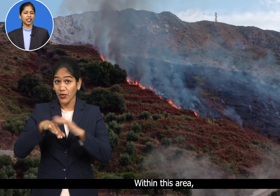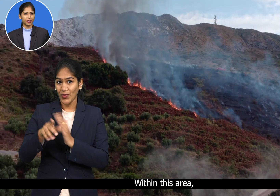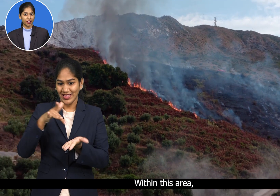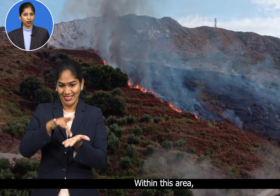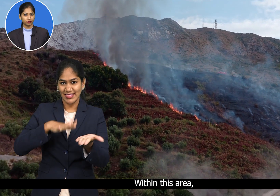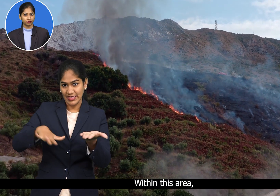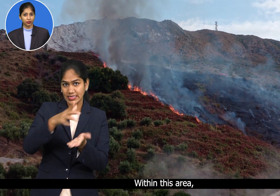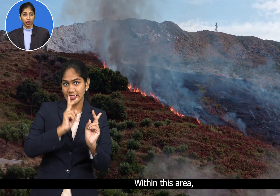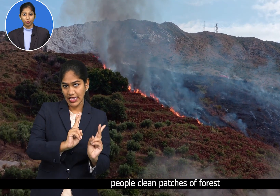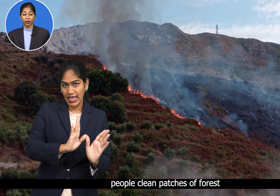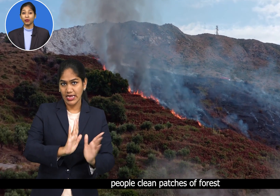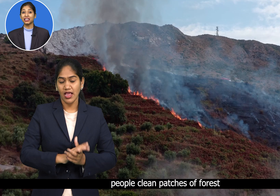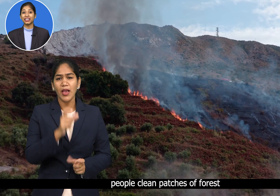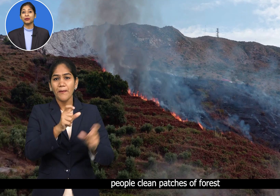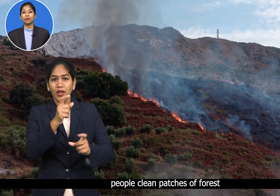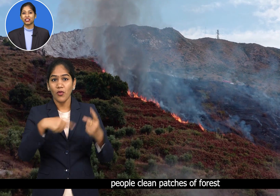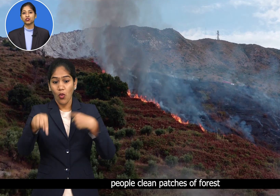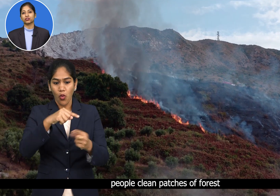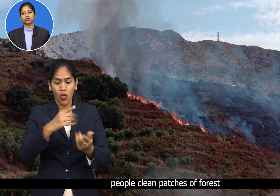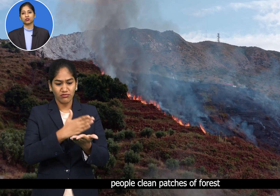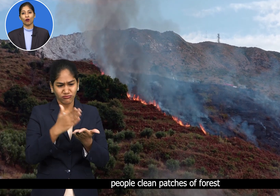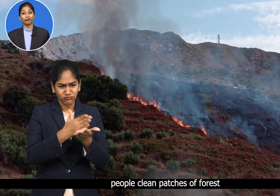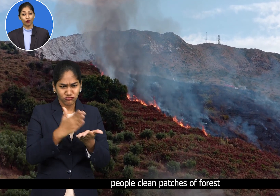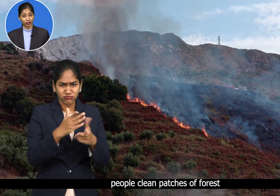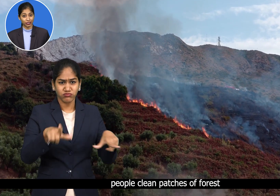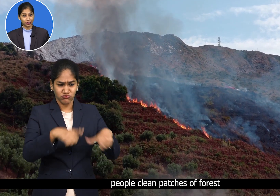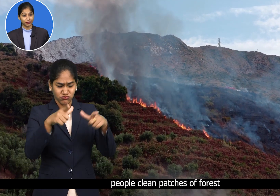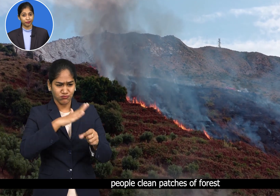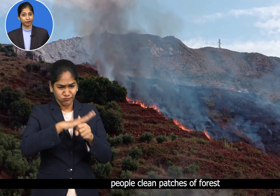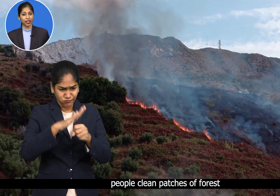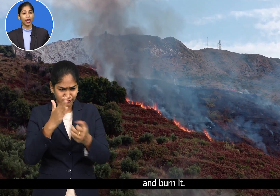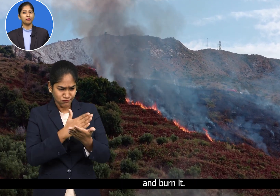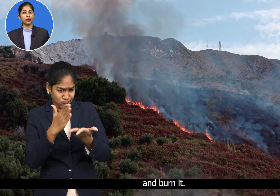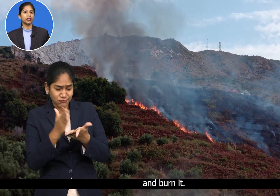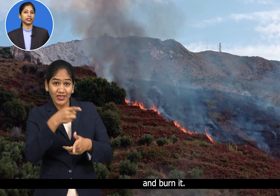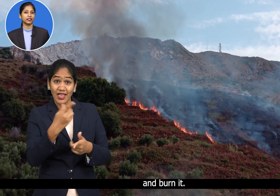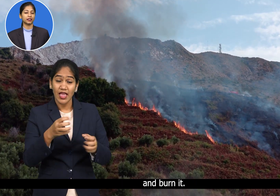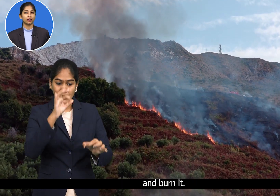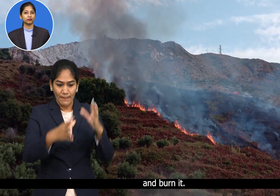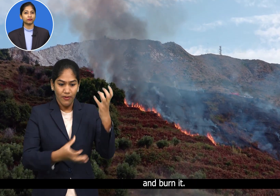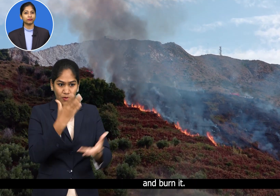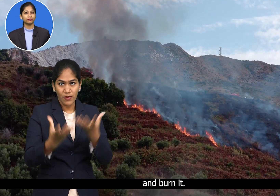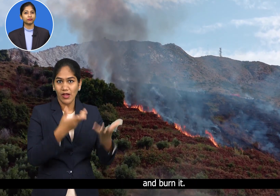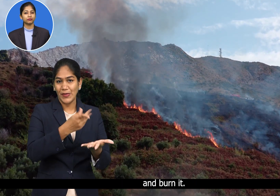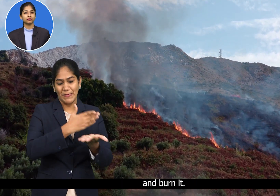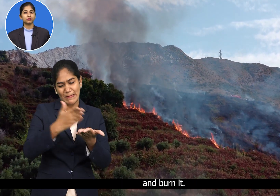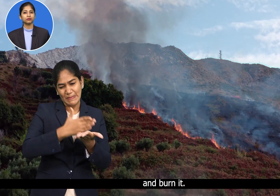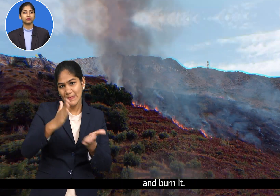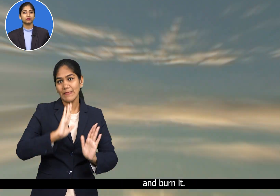Within this area, people clean patches of forest and burn it.